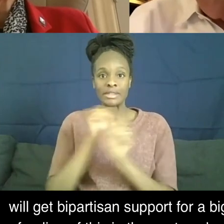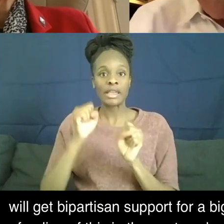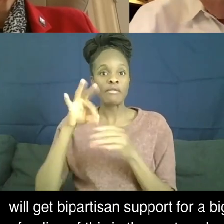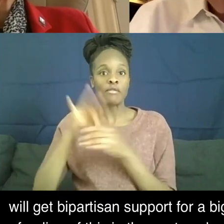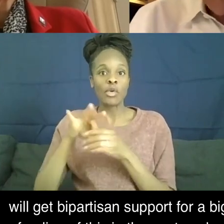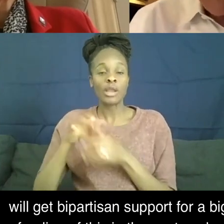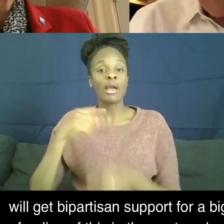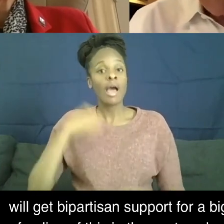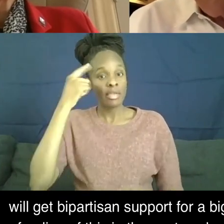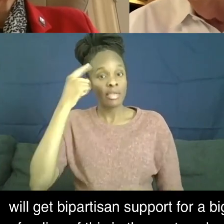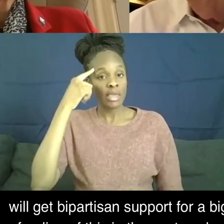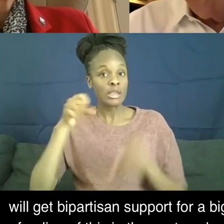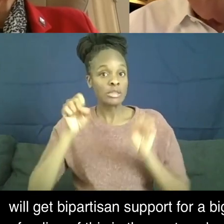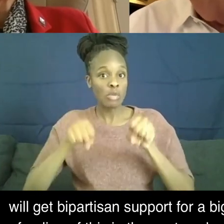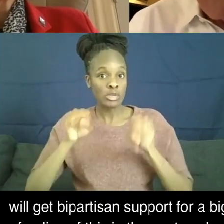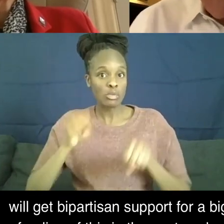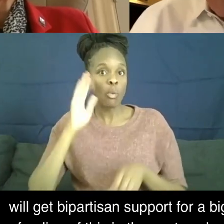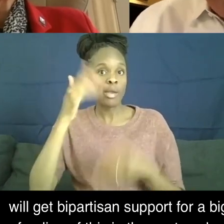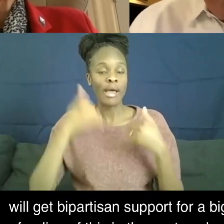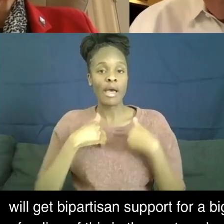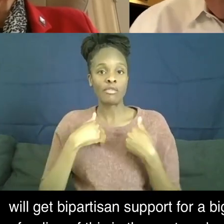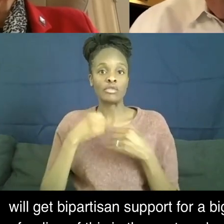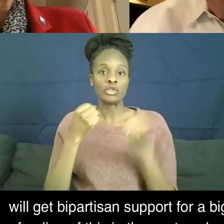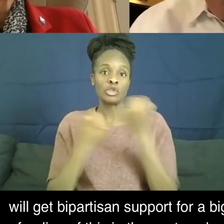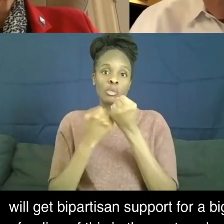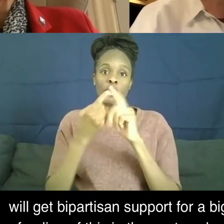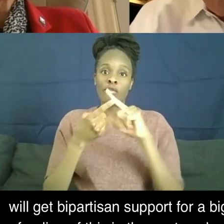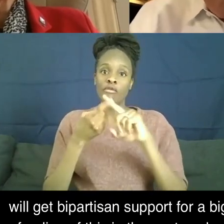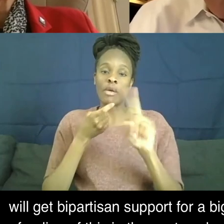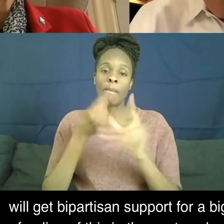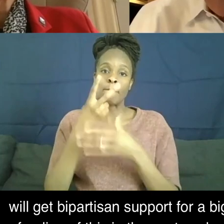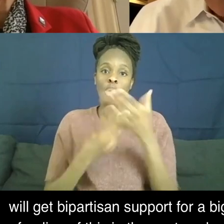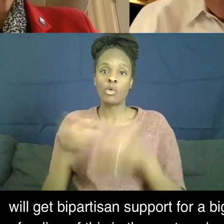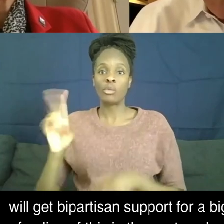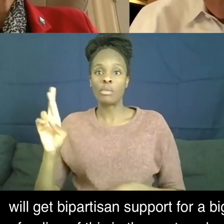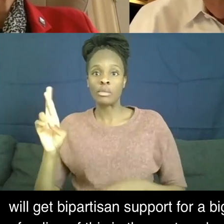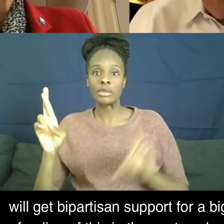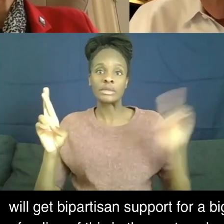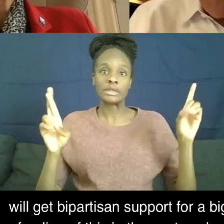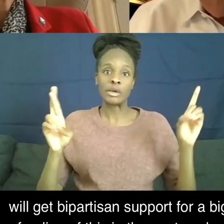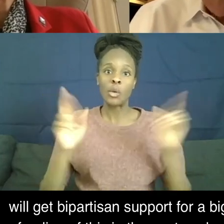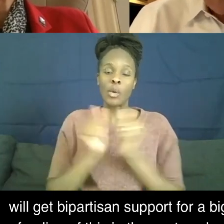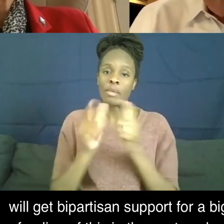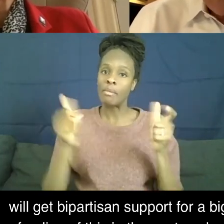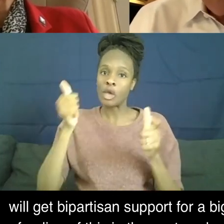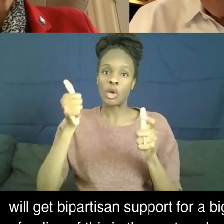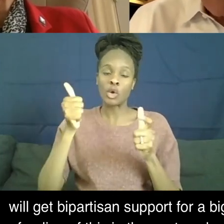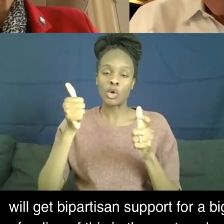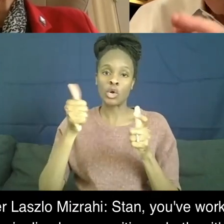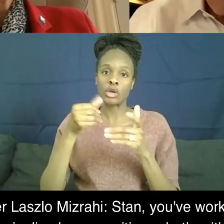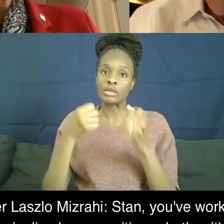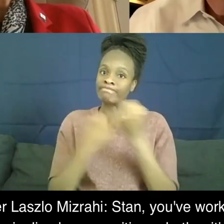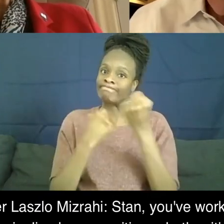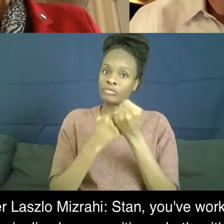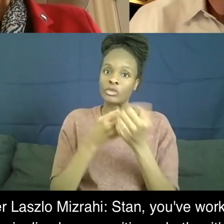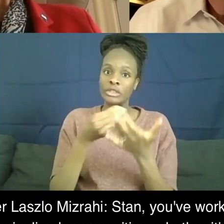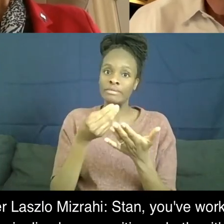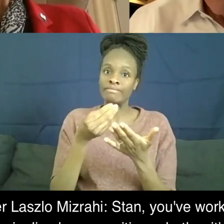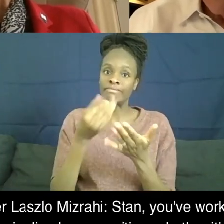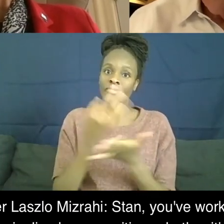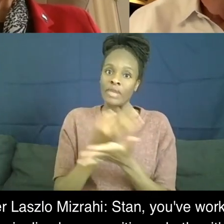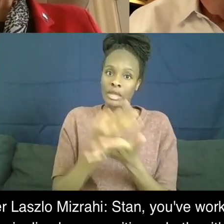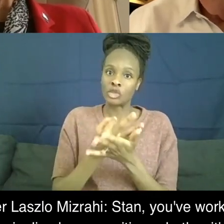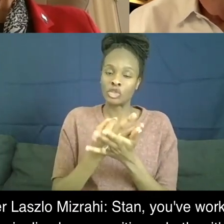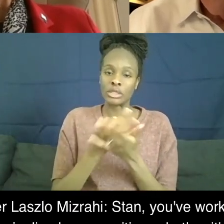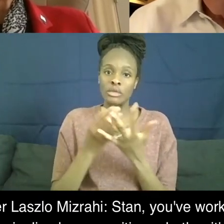one will get bipartisan support for a bigger funding of this, um, in the next package. Stan, you've